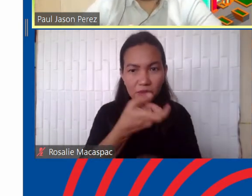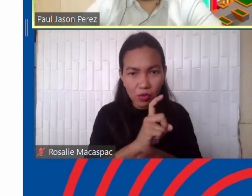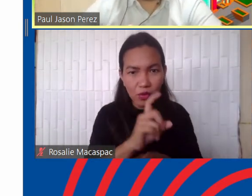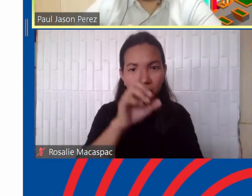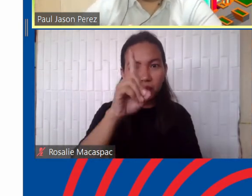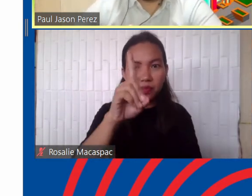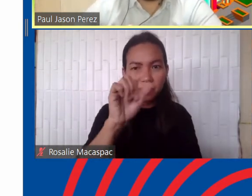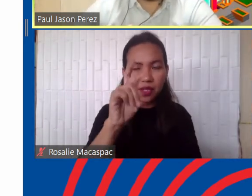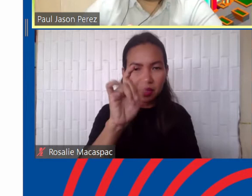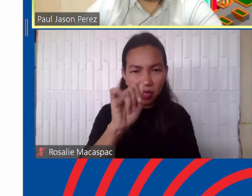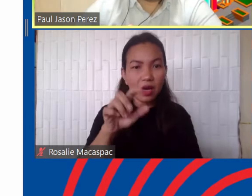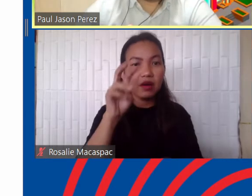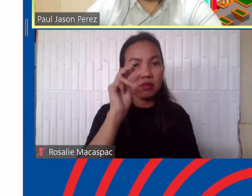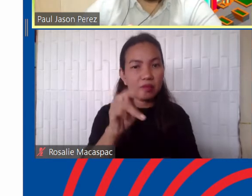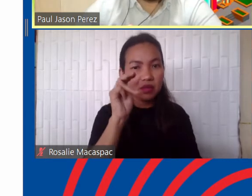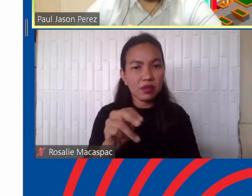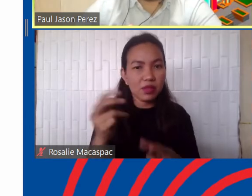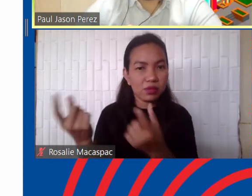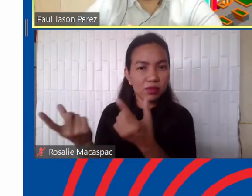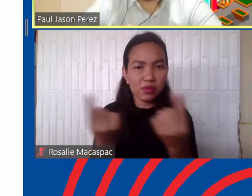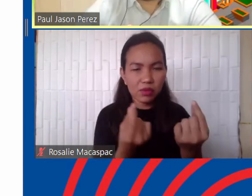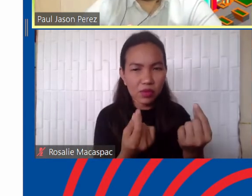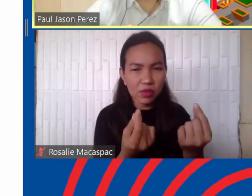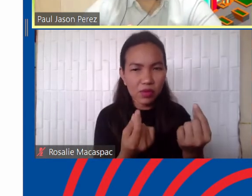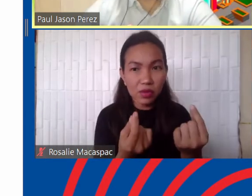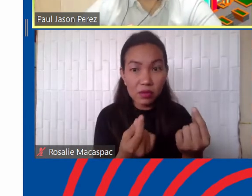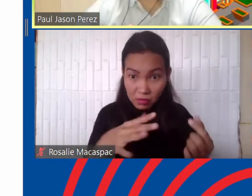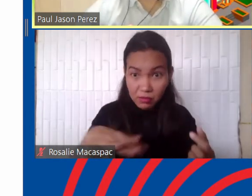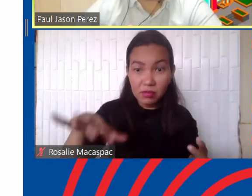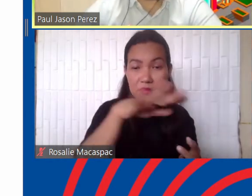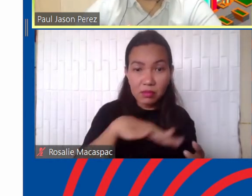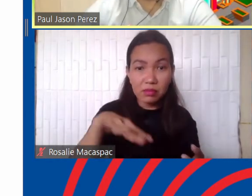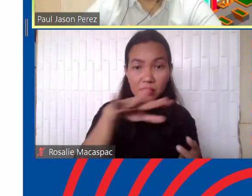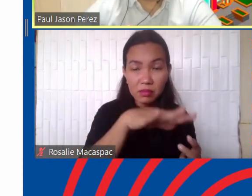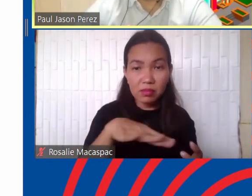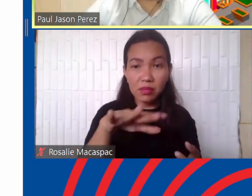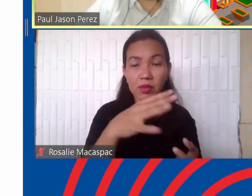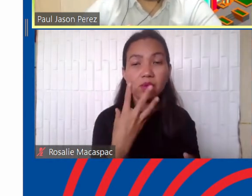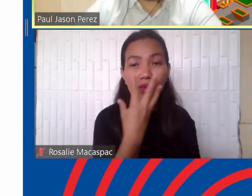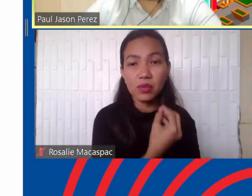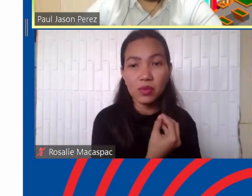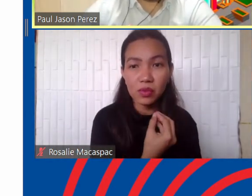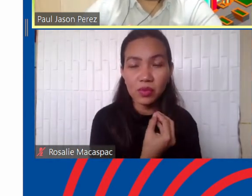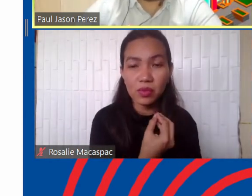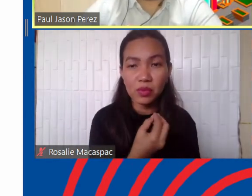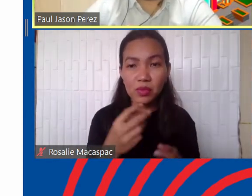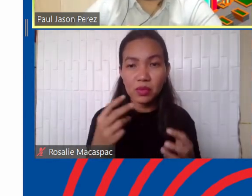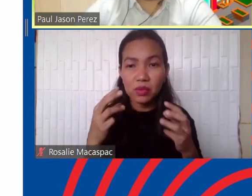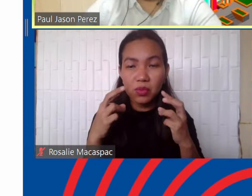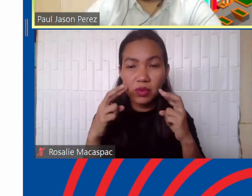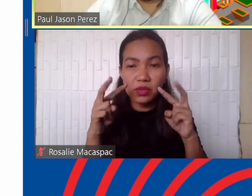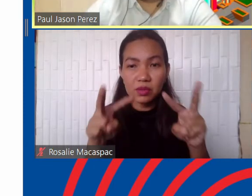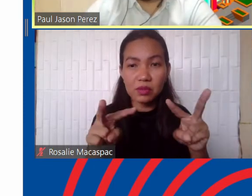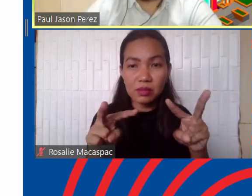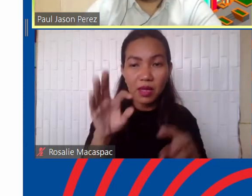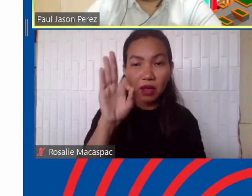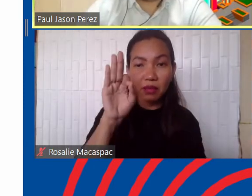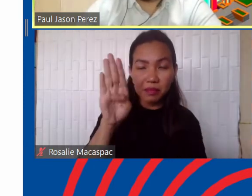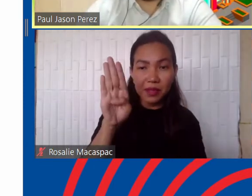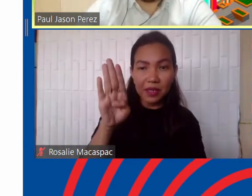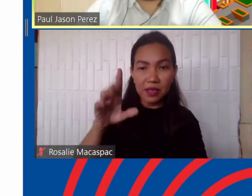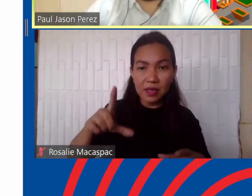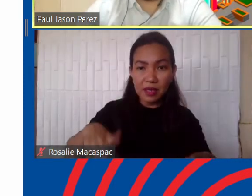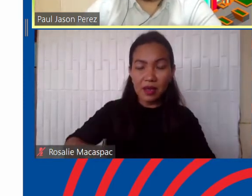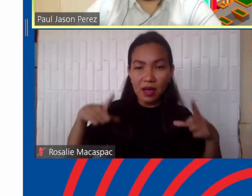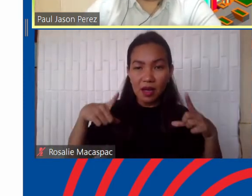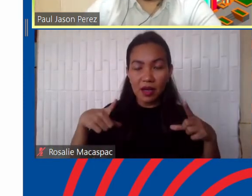do for those of you who are in the Zoom meeting and for those who are watching via Facebook live stream, please